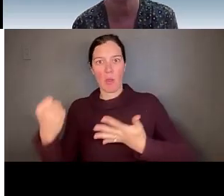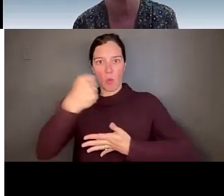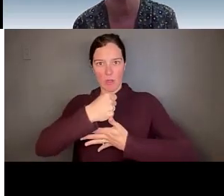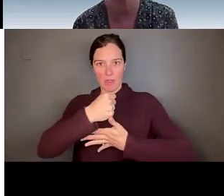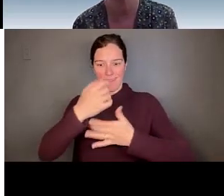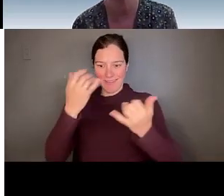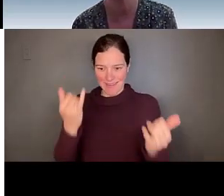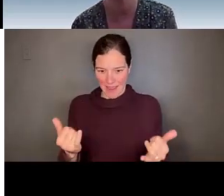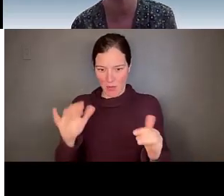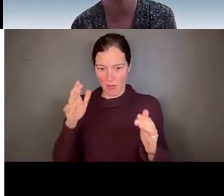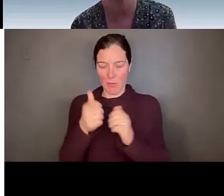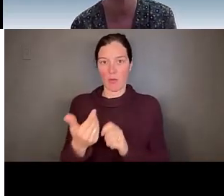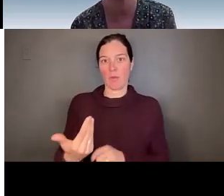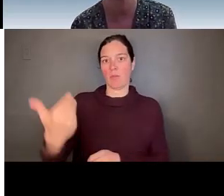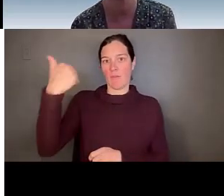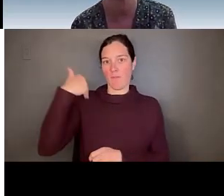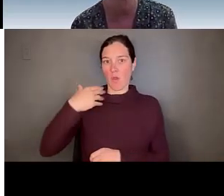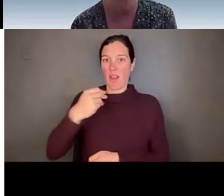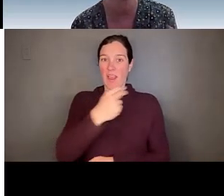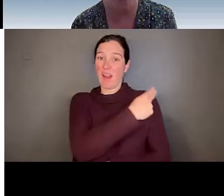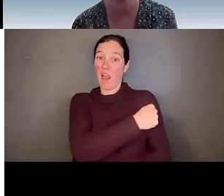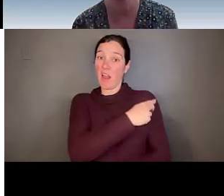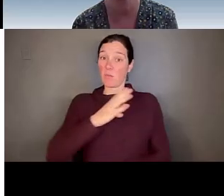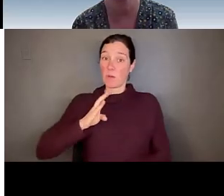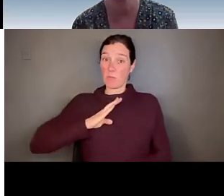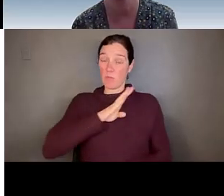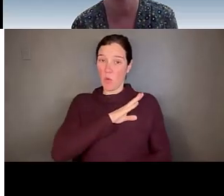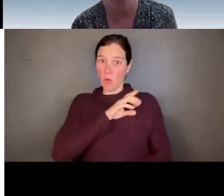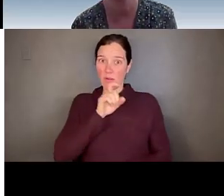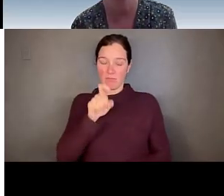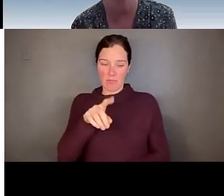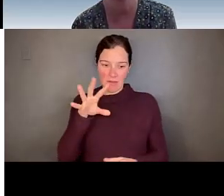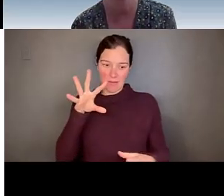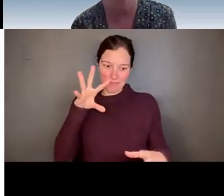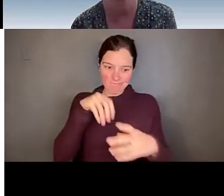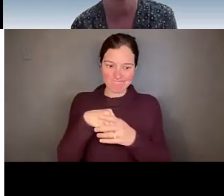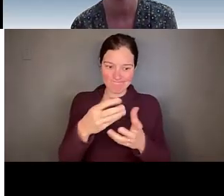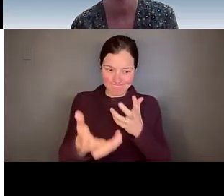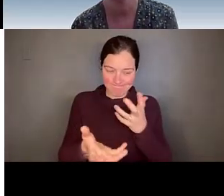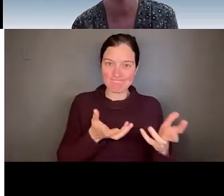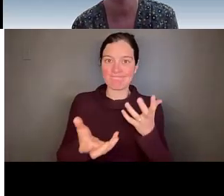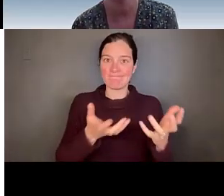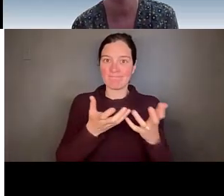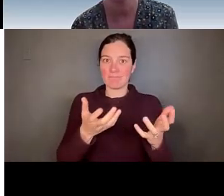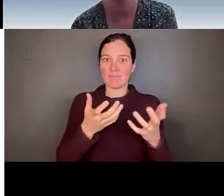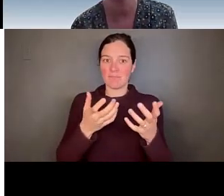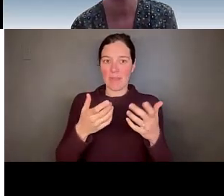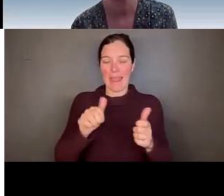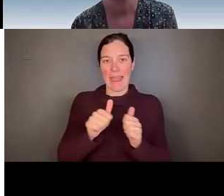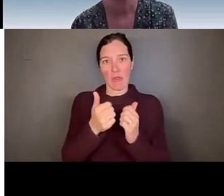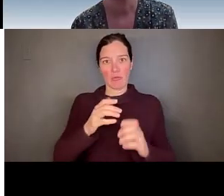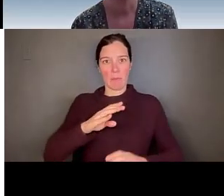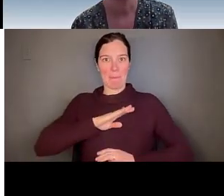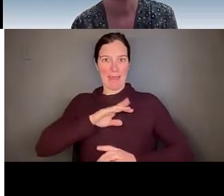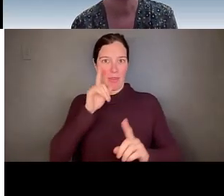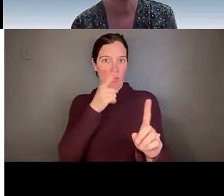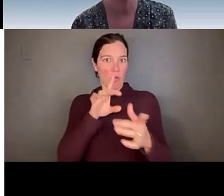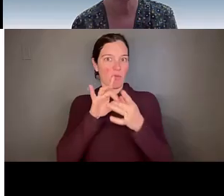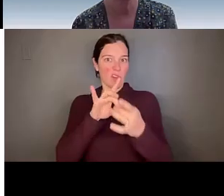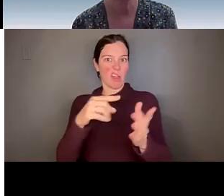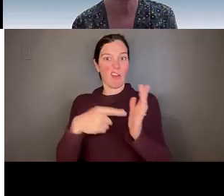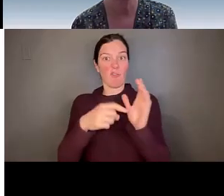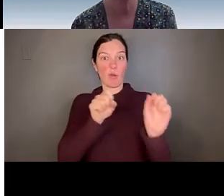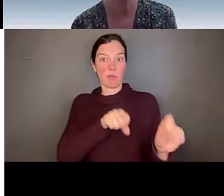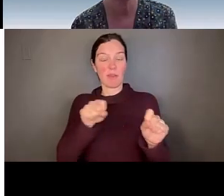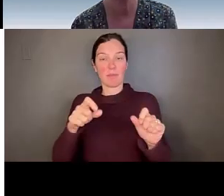than in the past, and we'll need to see hospital boards engaging administrators in meeting affordability goals. And then